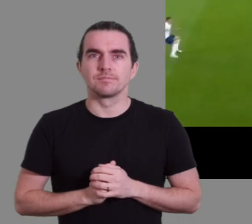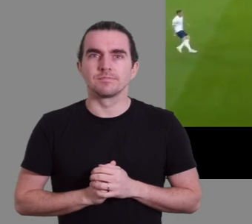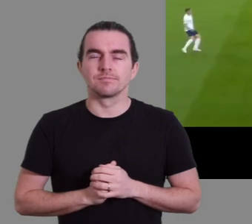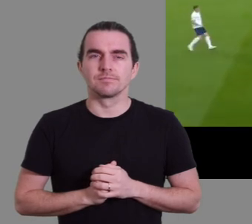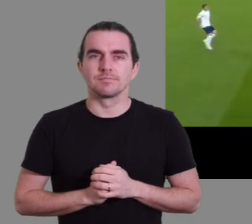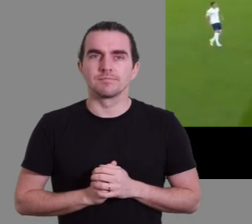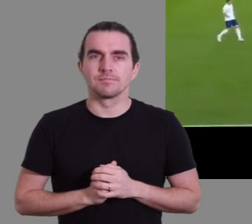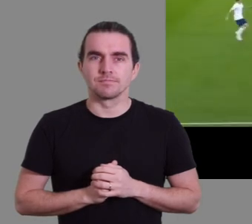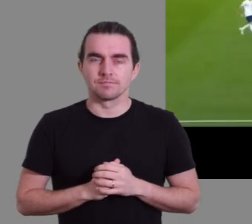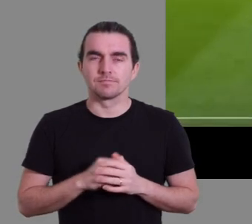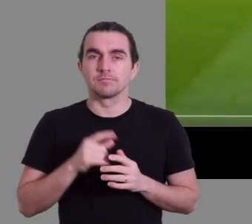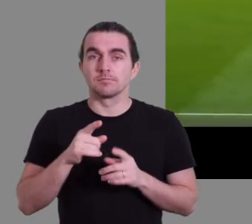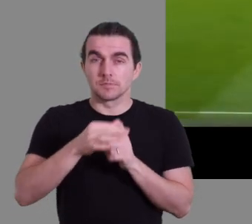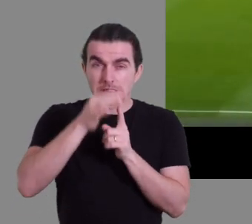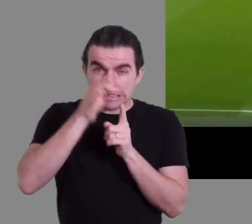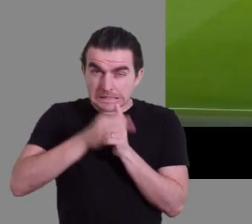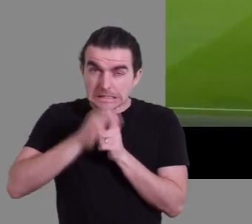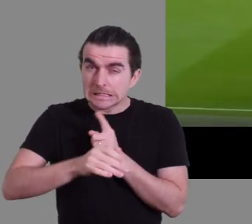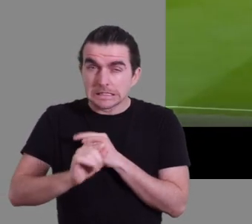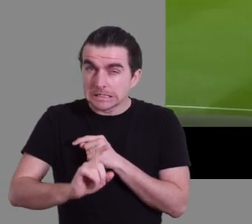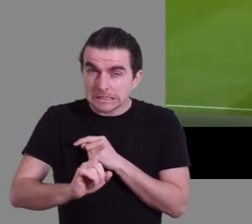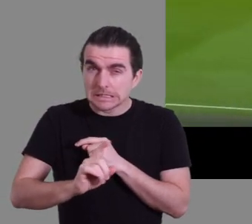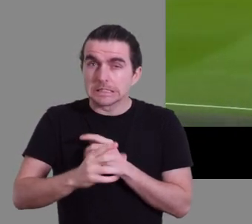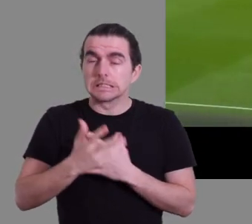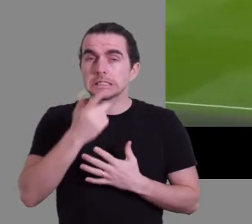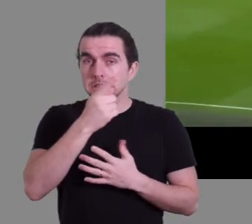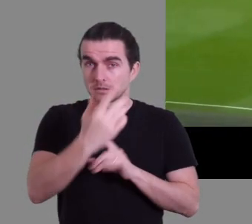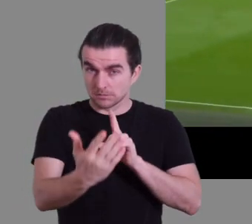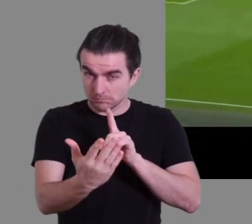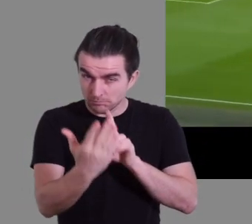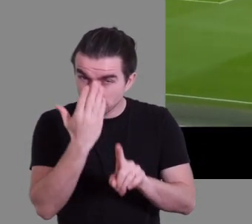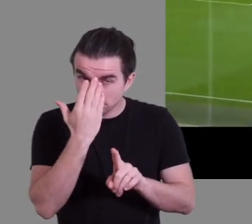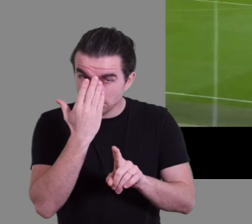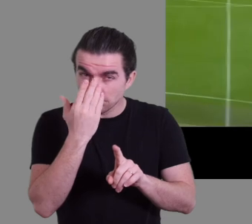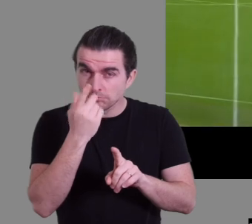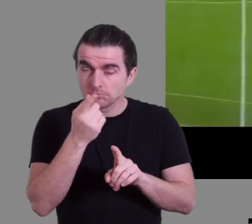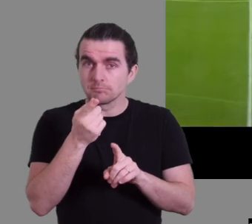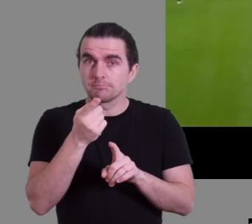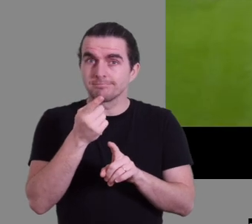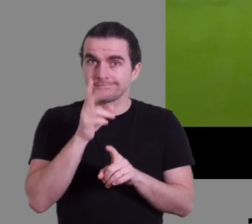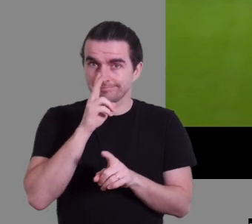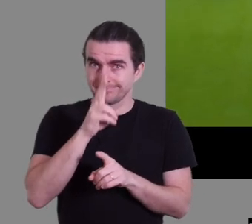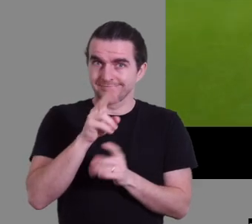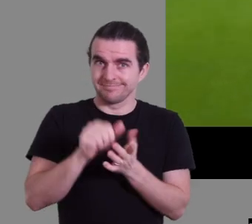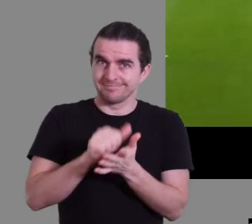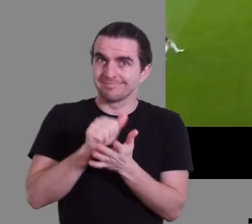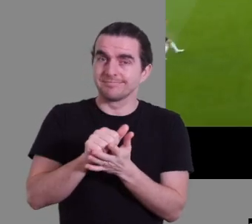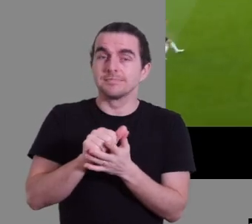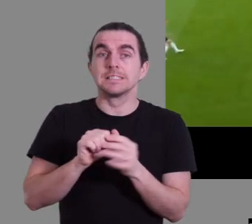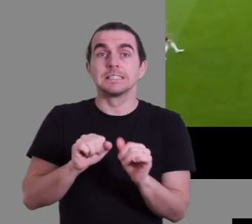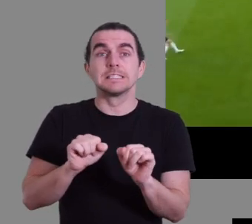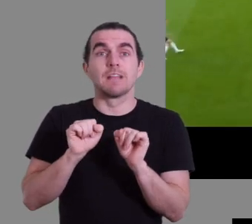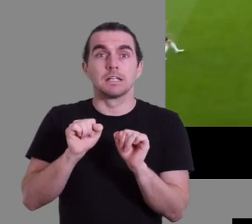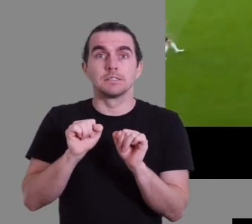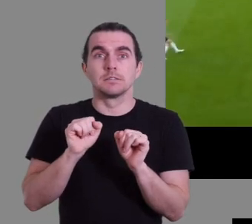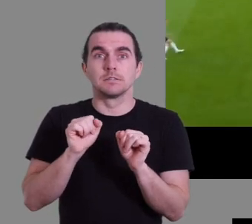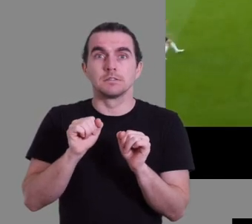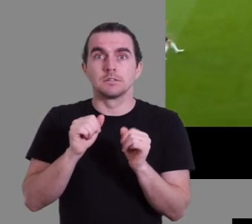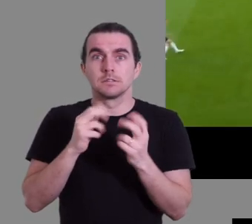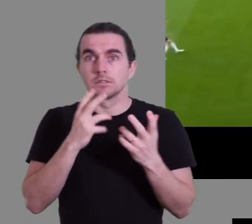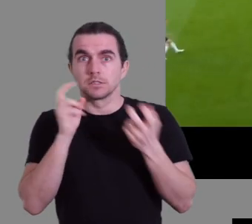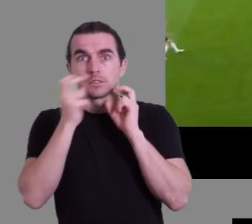specific detail, isn't it? That specific detail we need to be going when you zoom in right in. That's right. And the defenders really are looking for